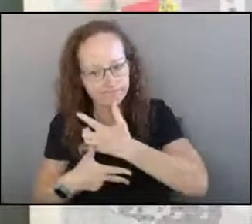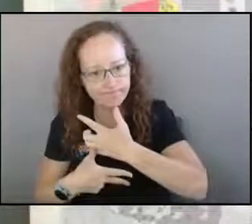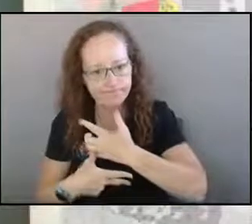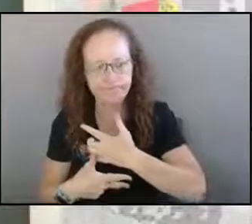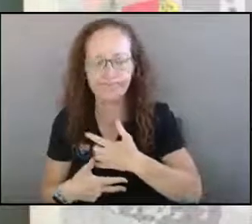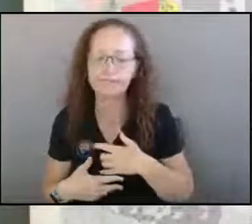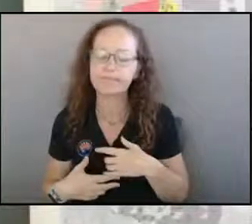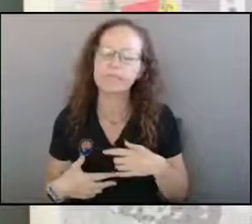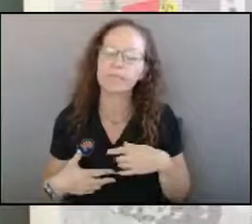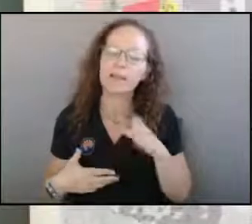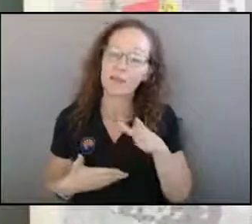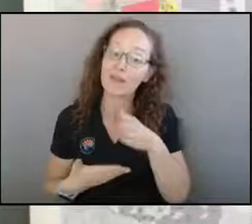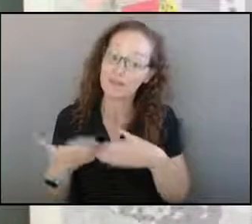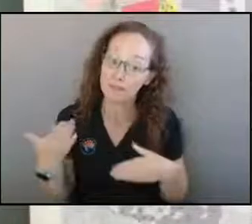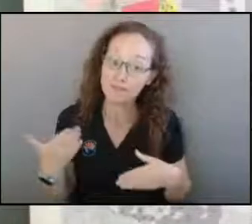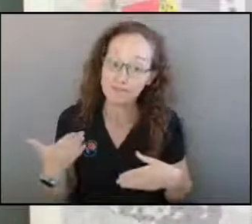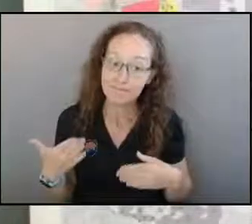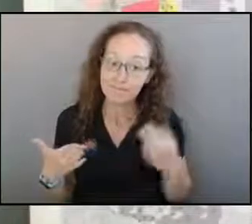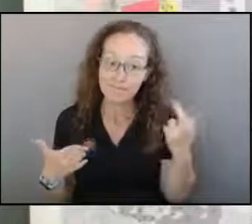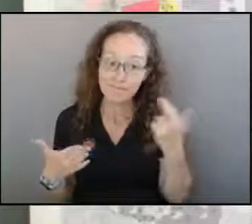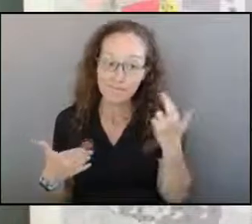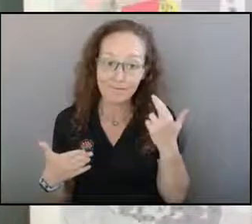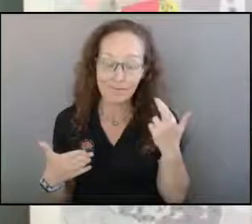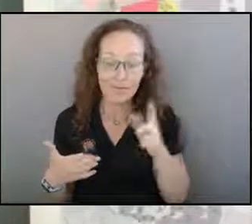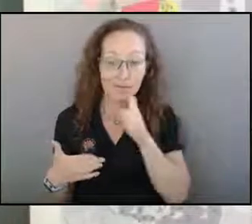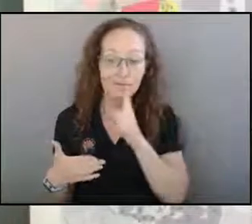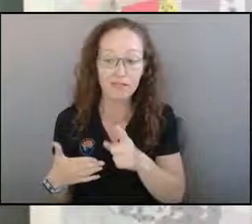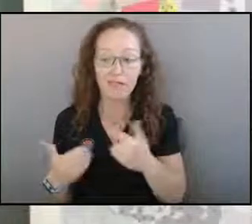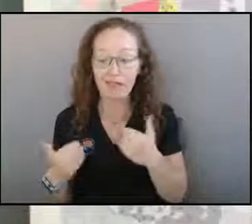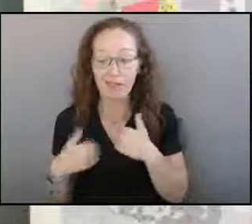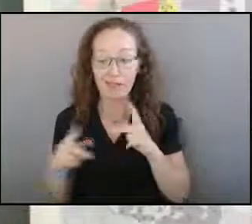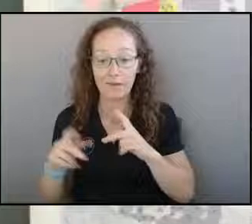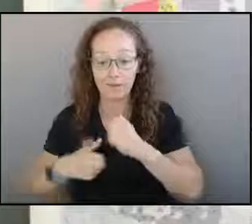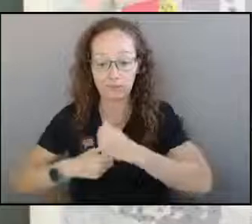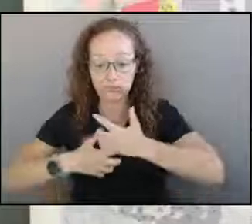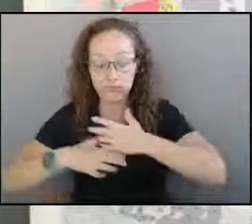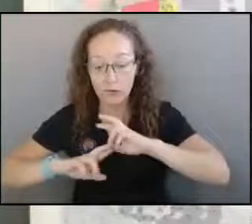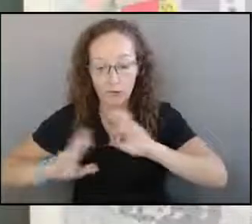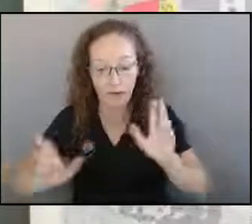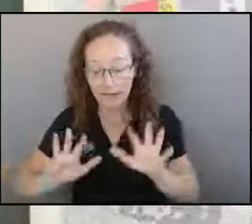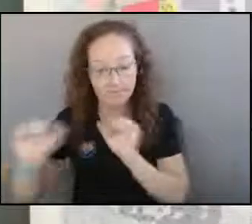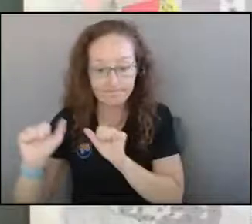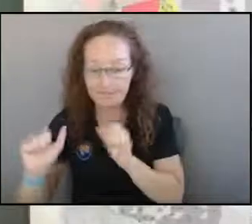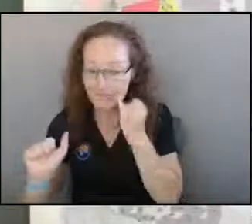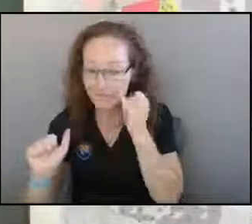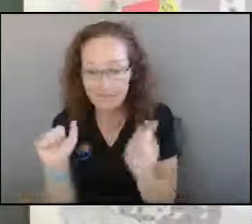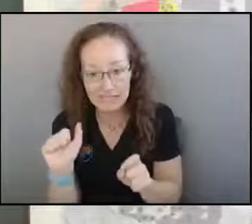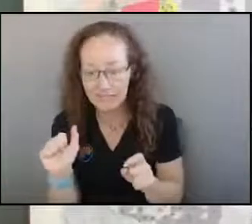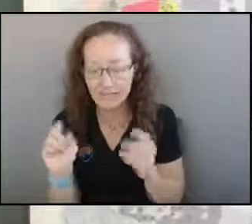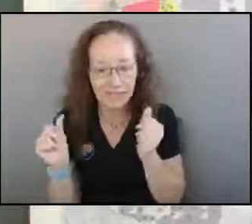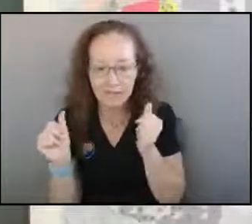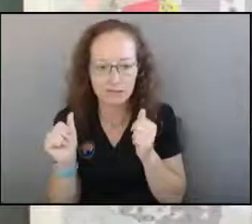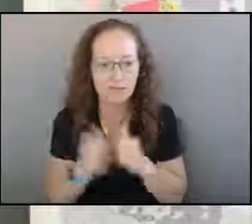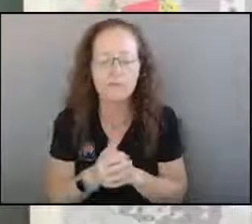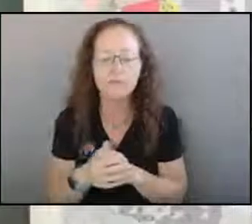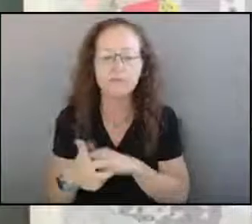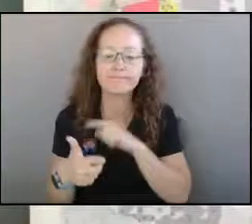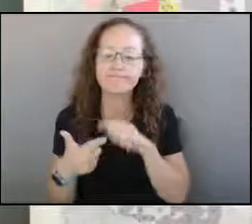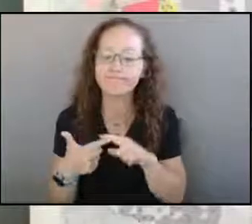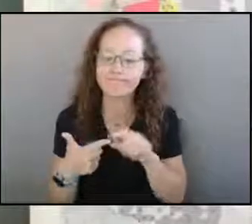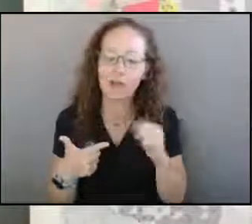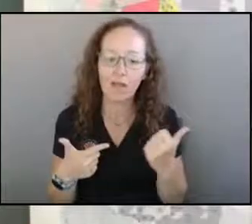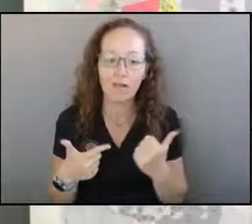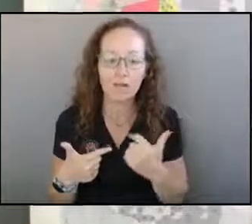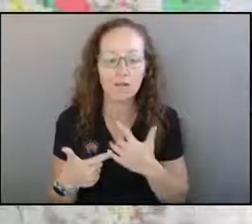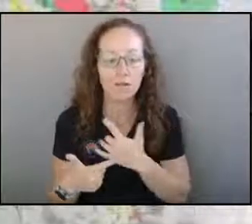of it. Is really having people ready to go at a moment's notice. The other part of that weighs really heavily on law